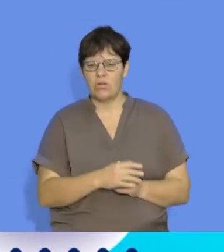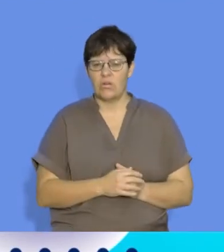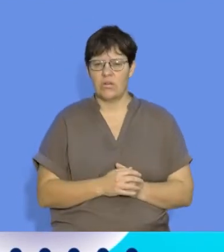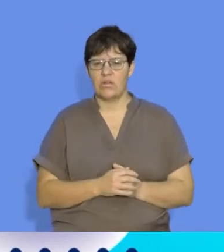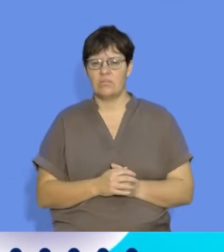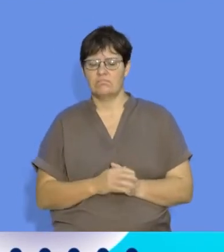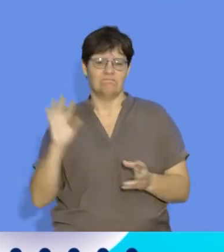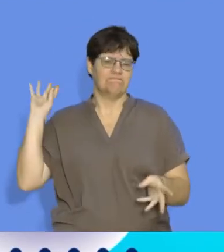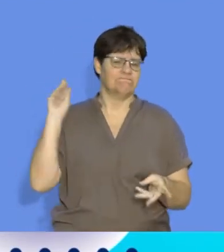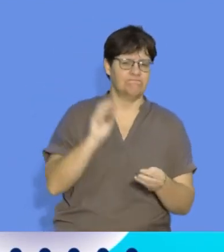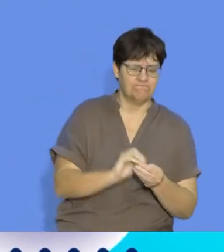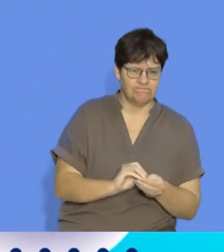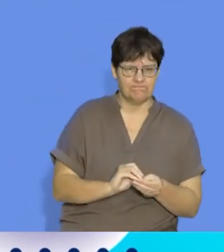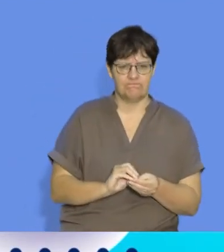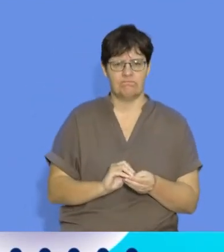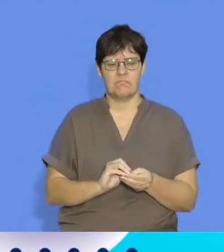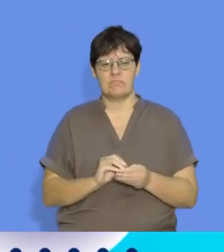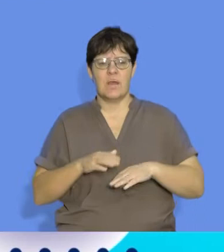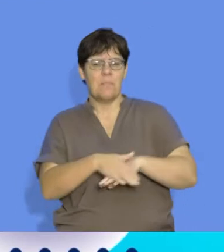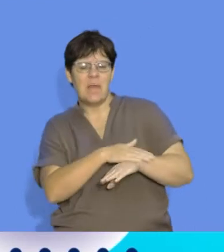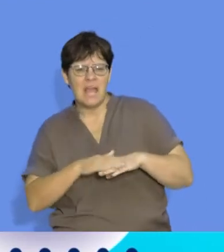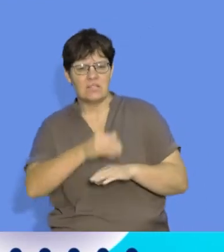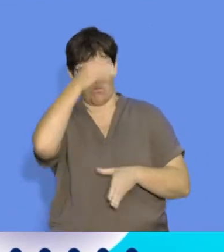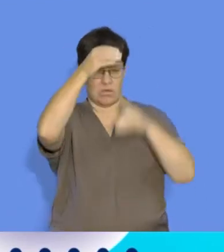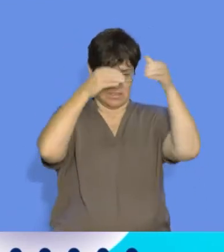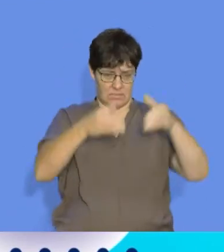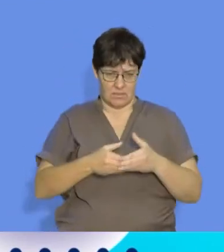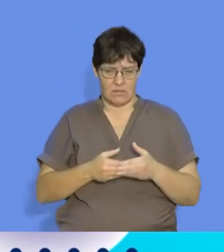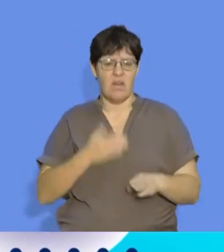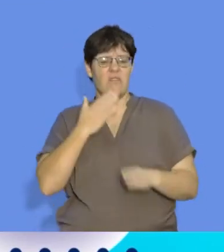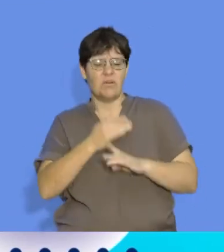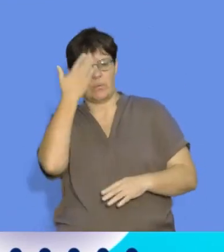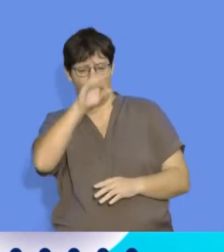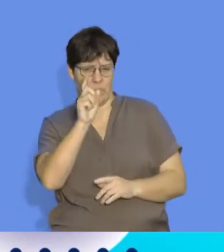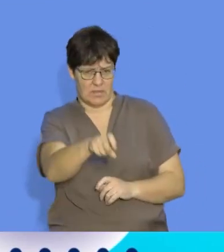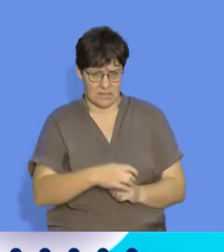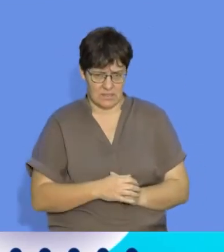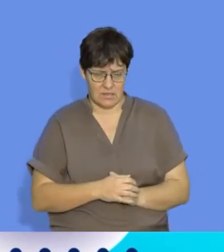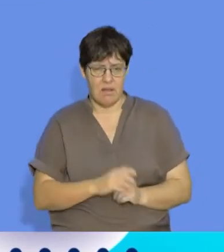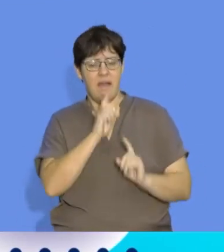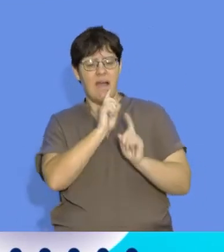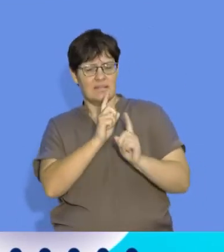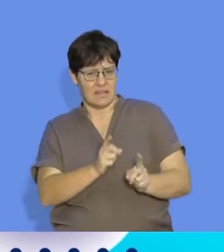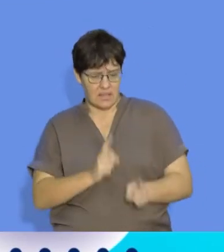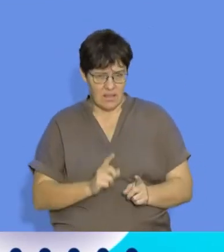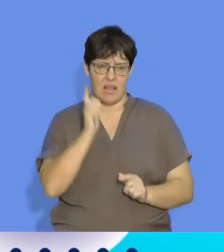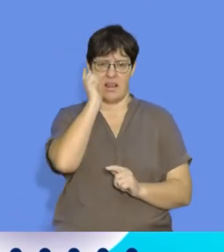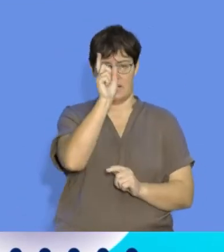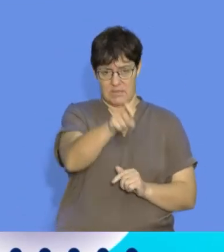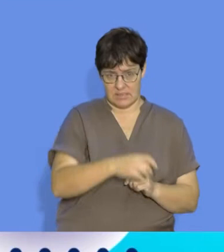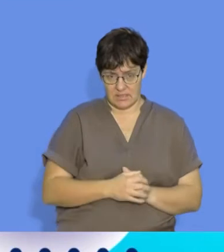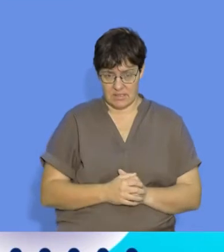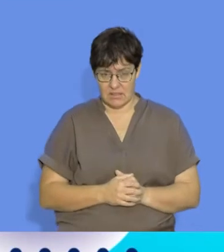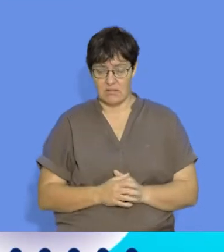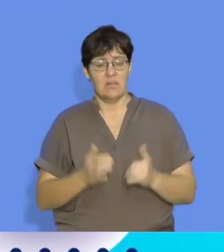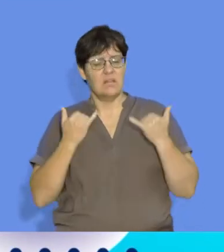quick recap of basic concepts that you need to know about functions and then try and answer some questions at a later stage. But